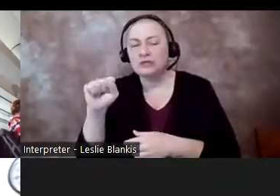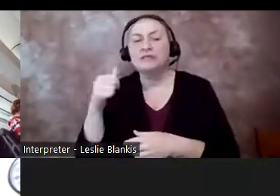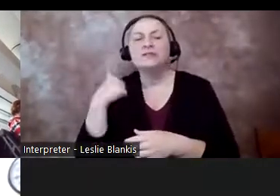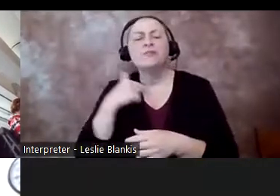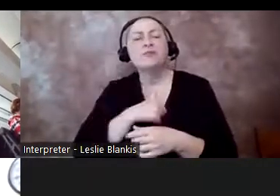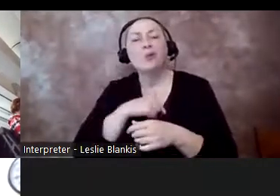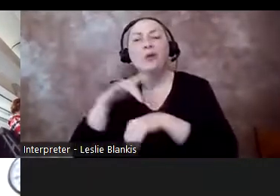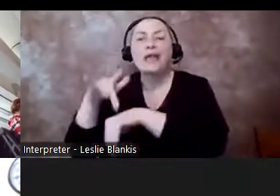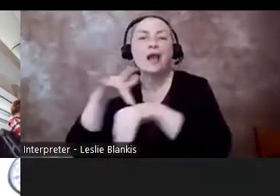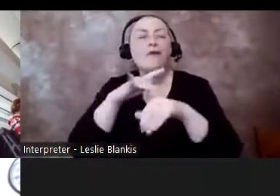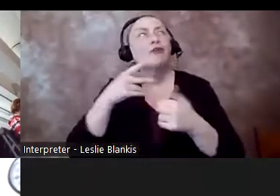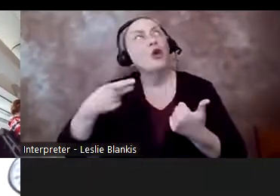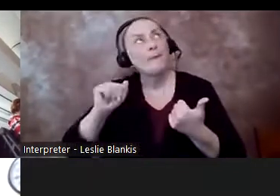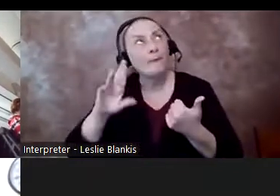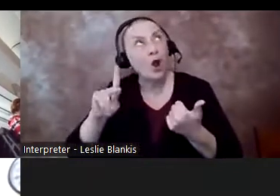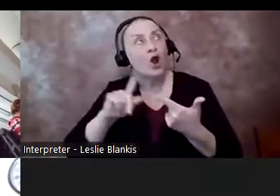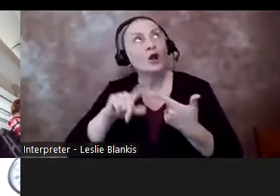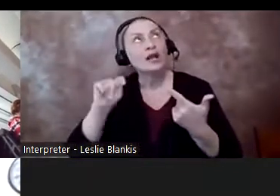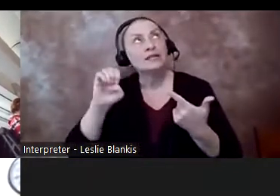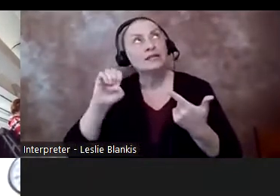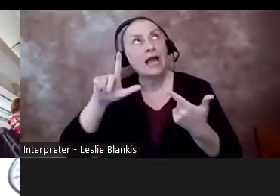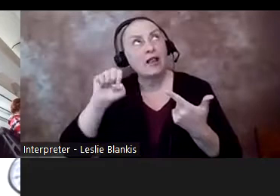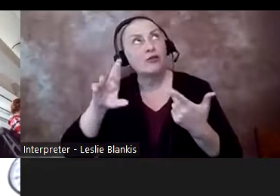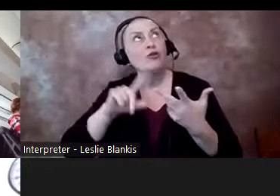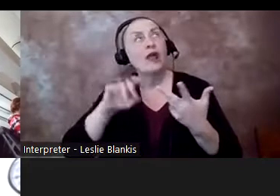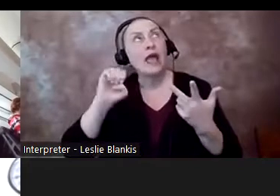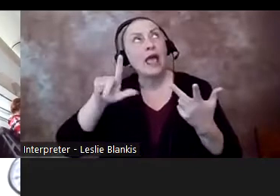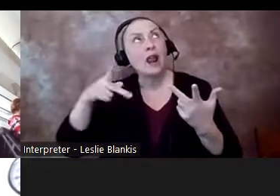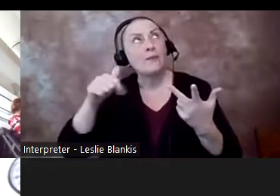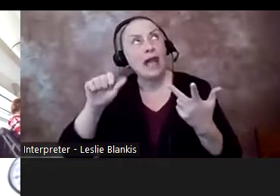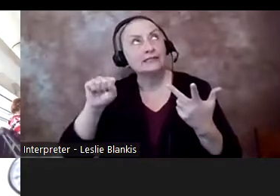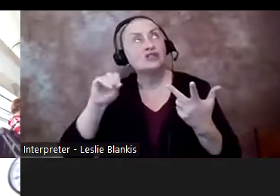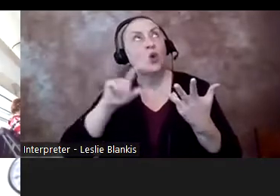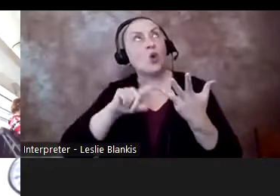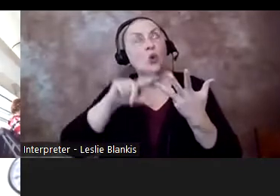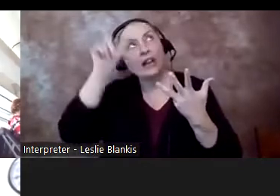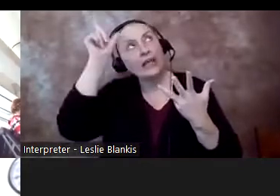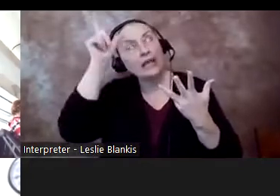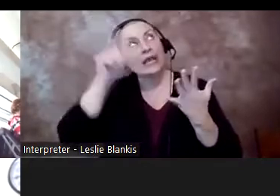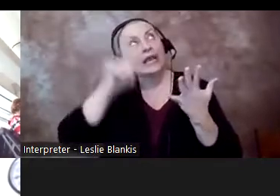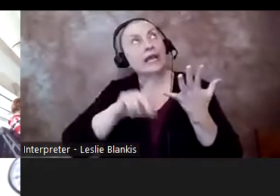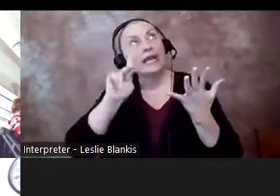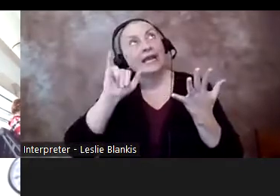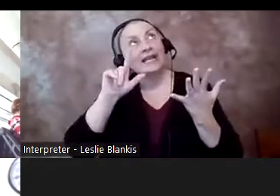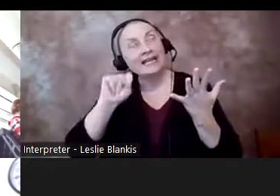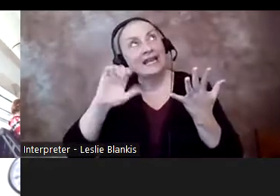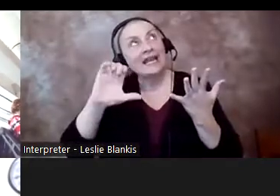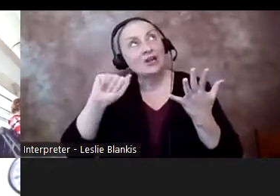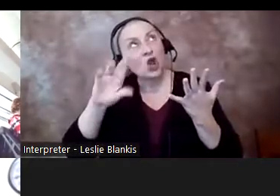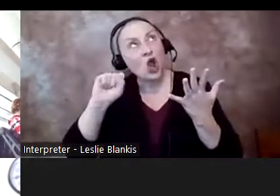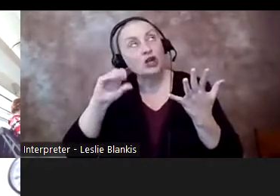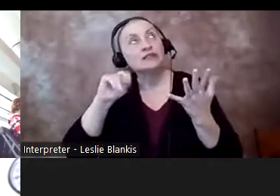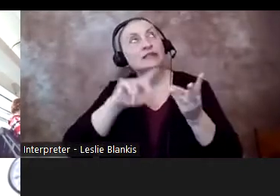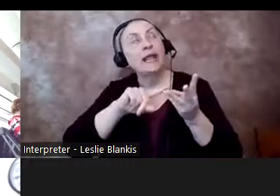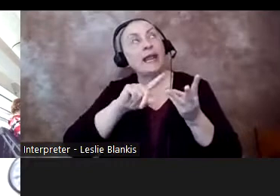cover Park, Teller, El Paso, Lincoln, Kit Carson, and Cheyenne counties, and